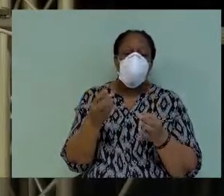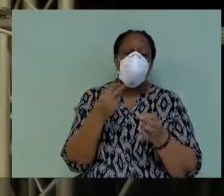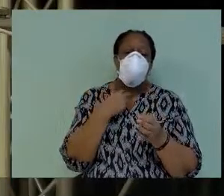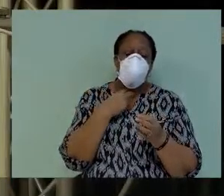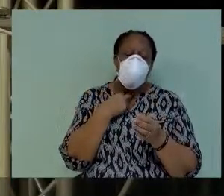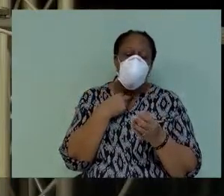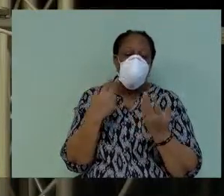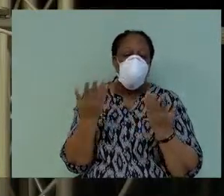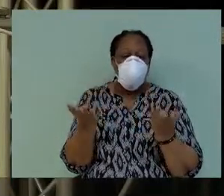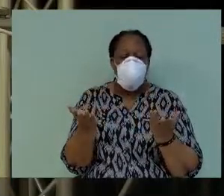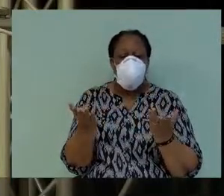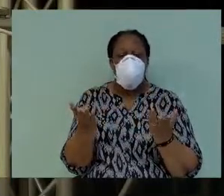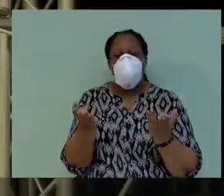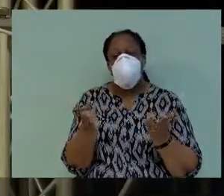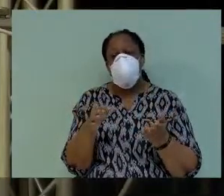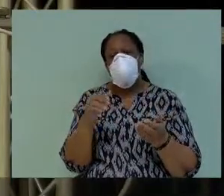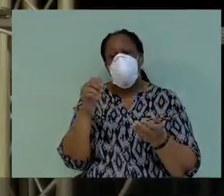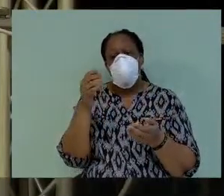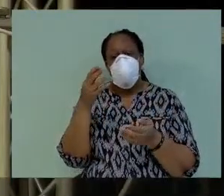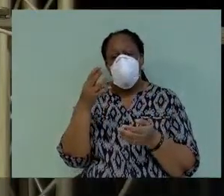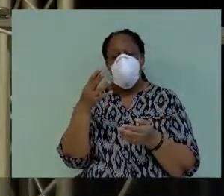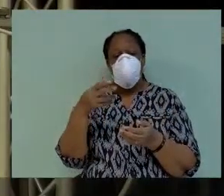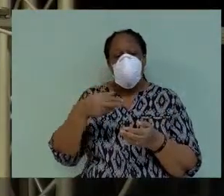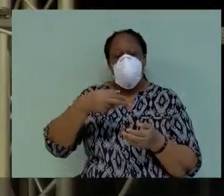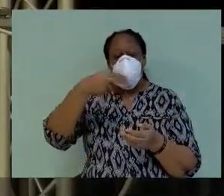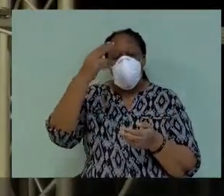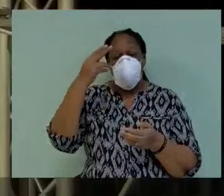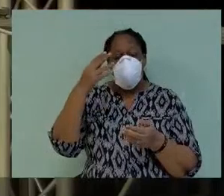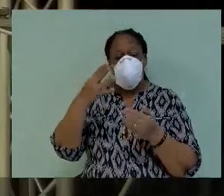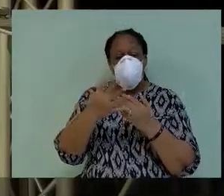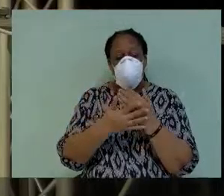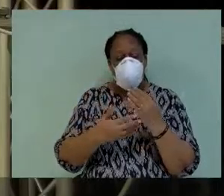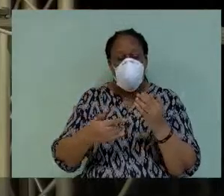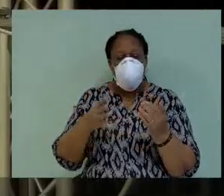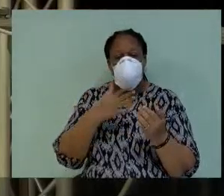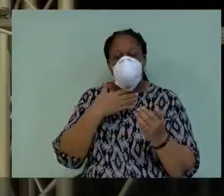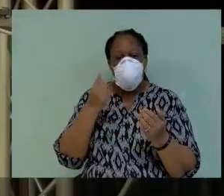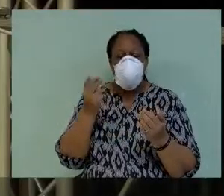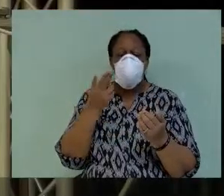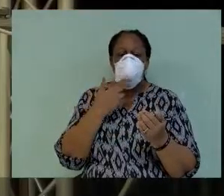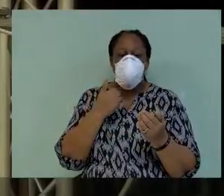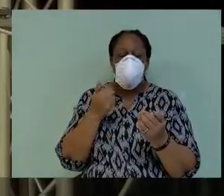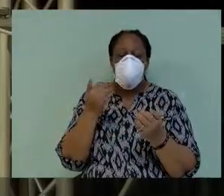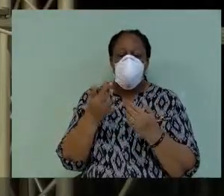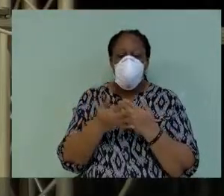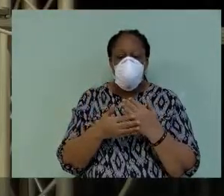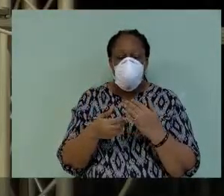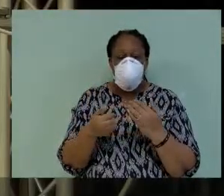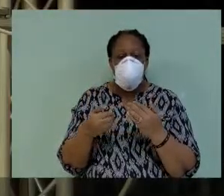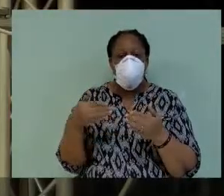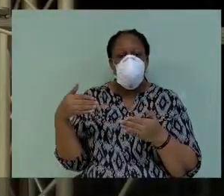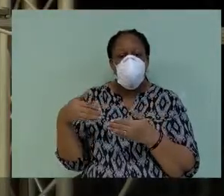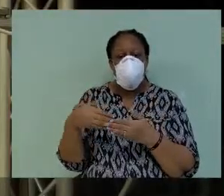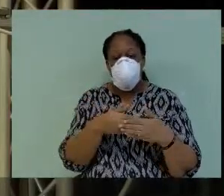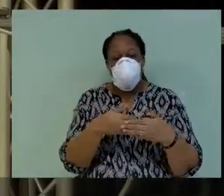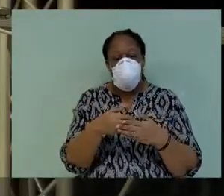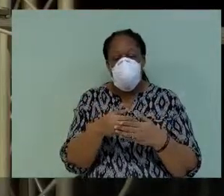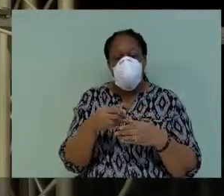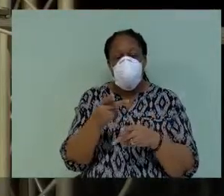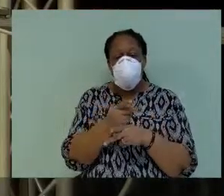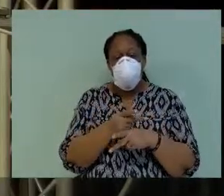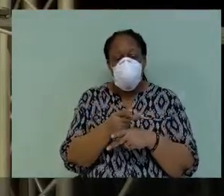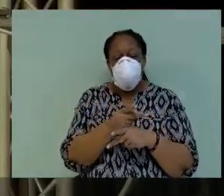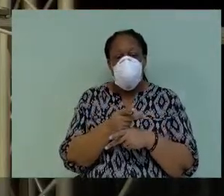clinics, chronic disease clinics for diabetes and hypertension, child health clinic, which